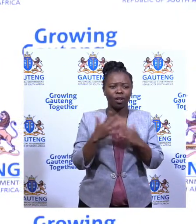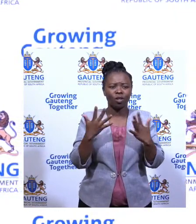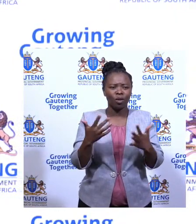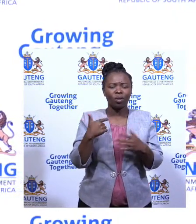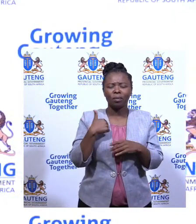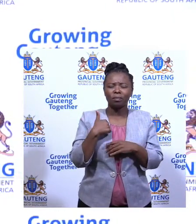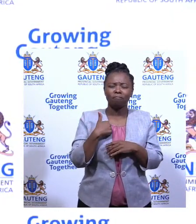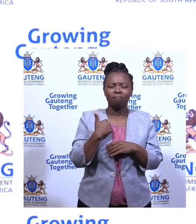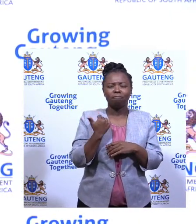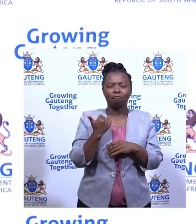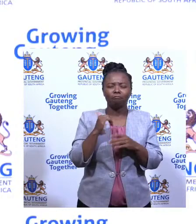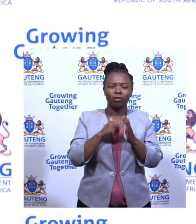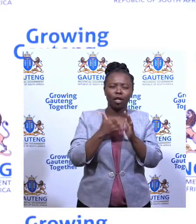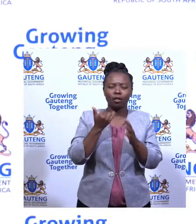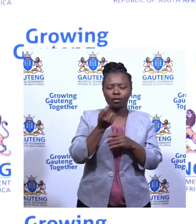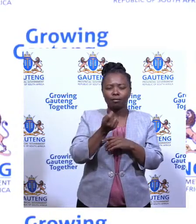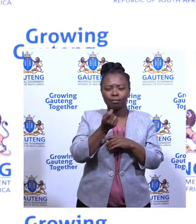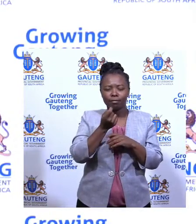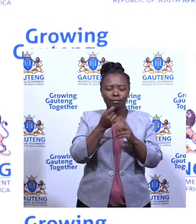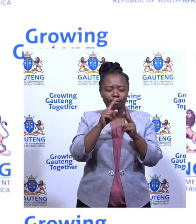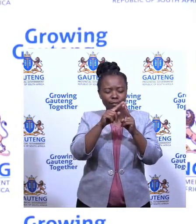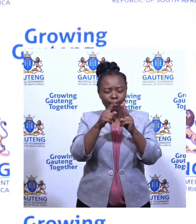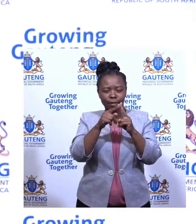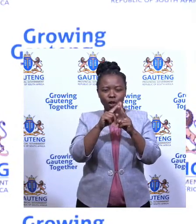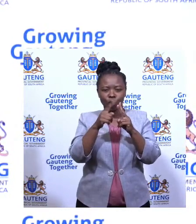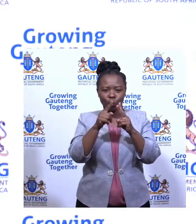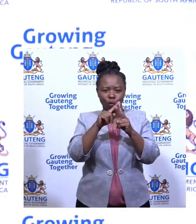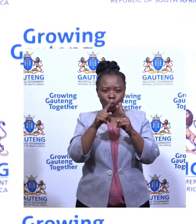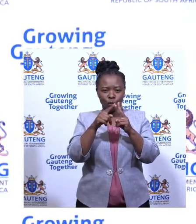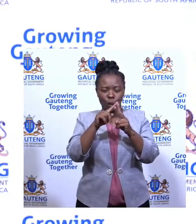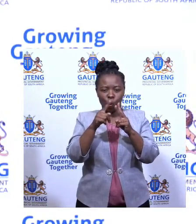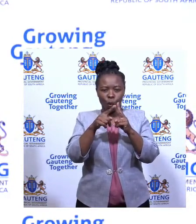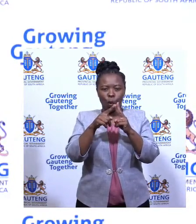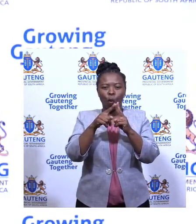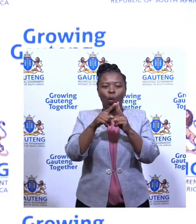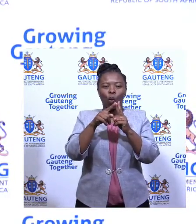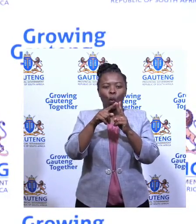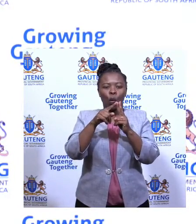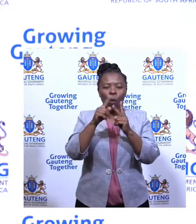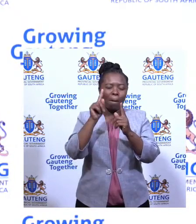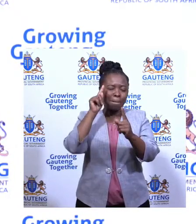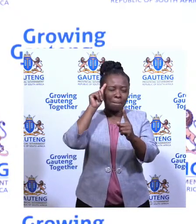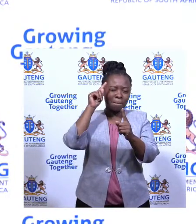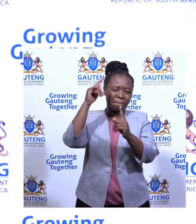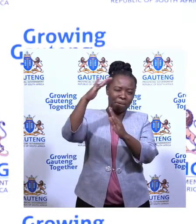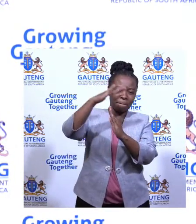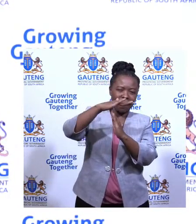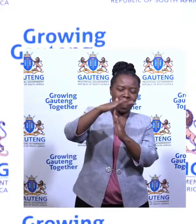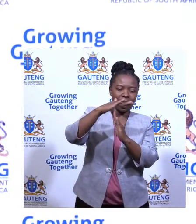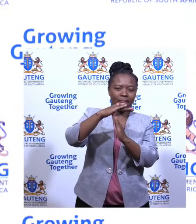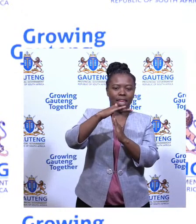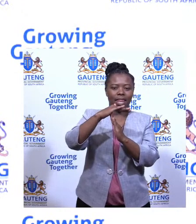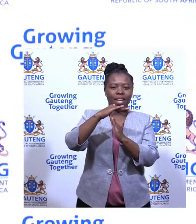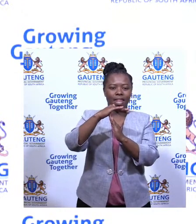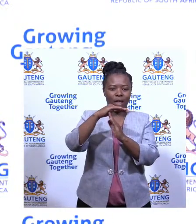to the two key messages I thought I would pull out from the talks that have been given so far. So the first one, I guess,